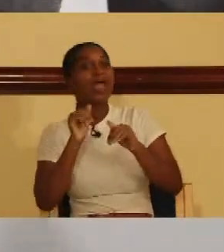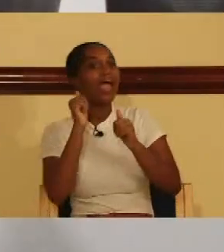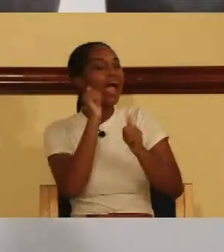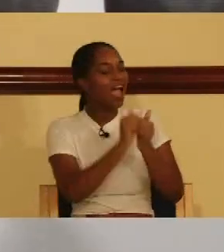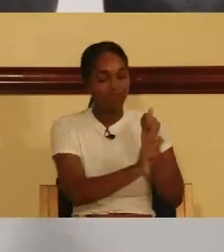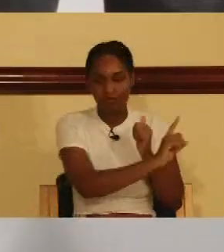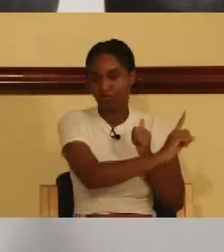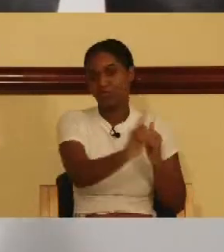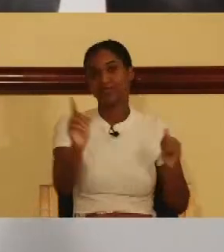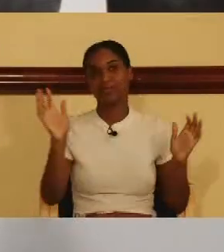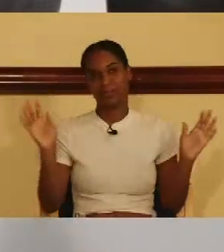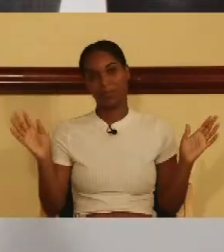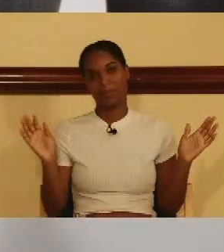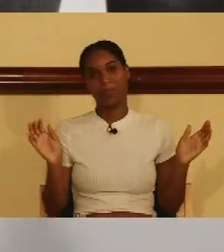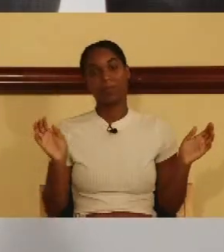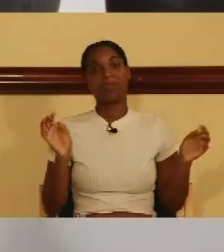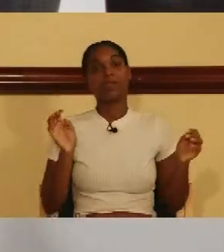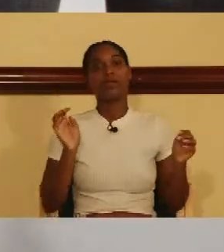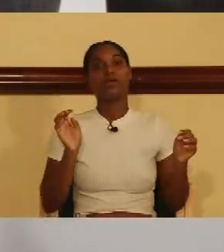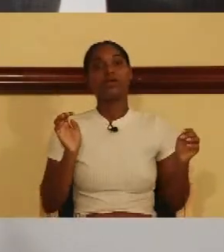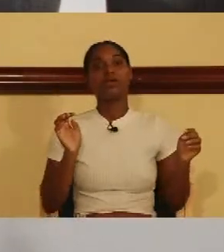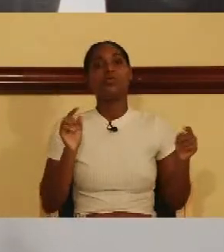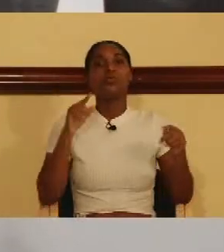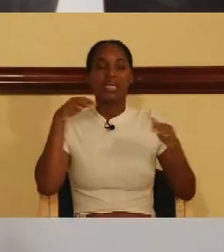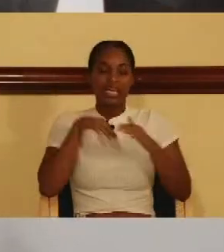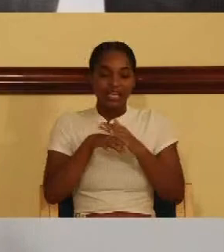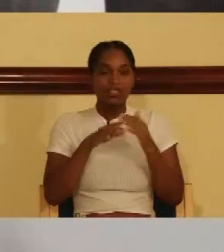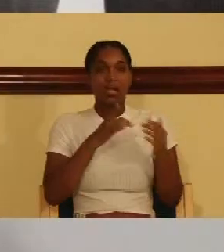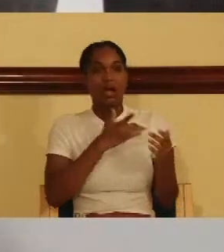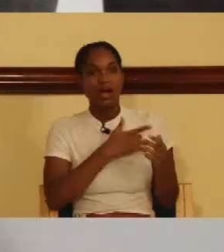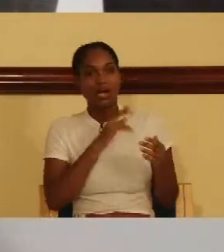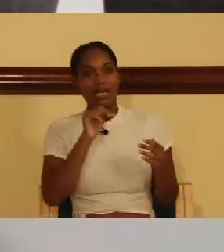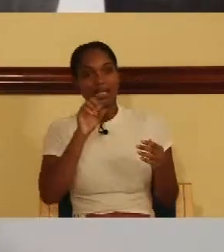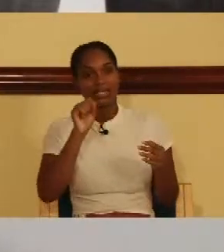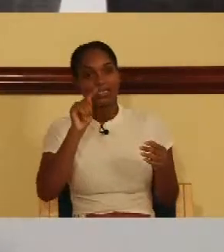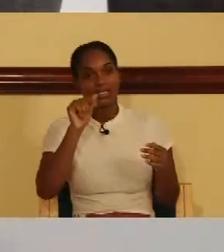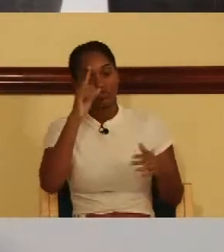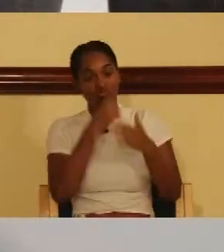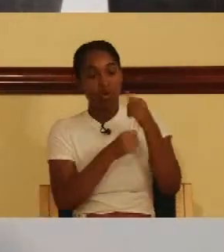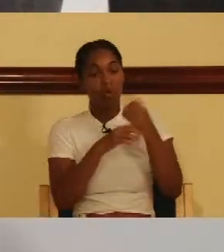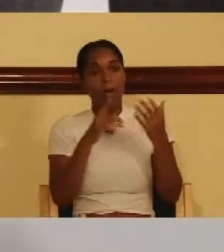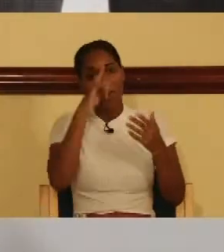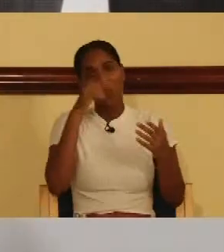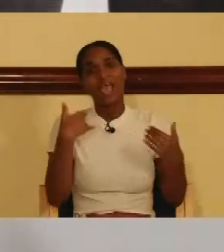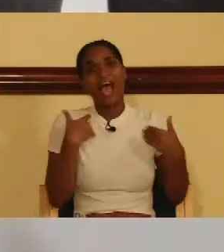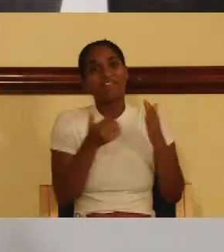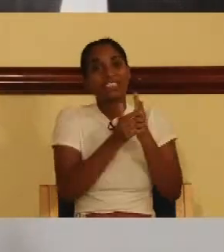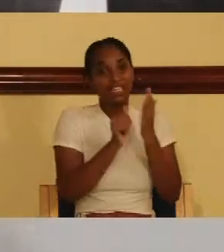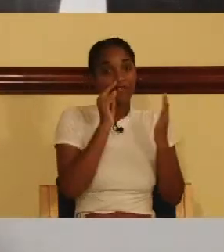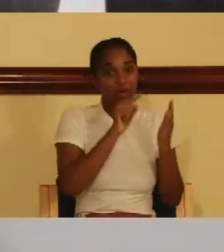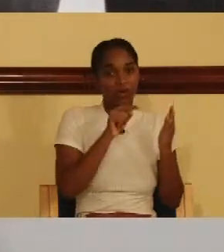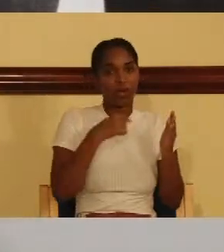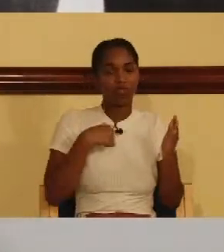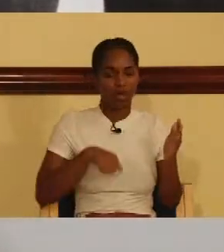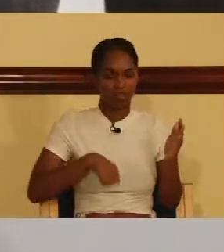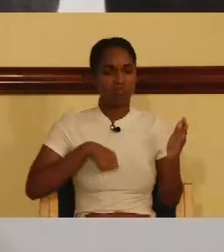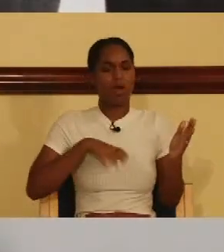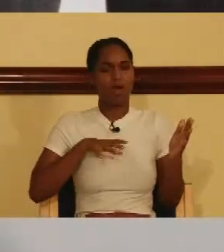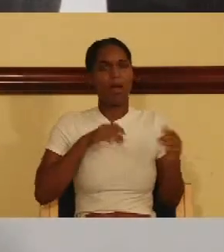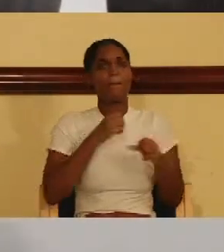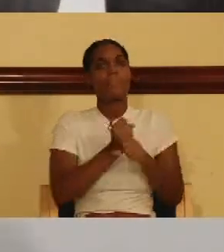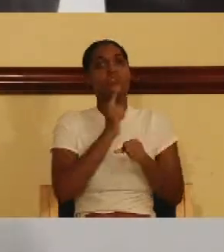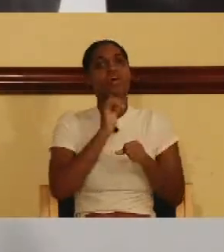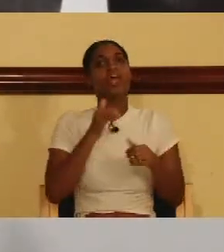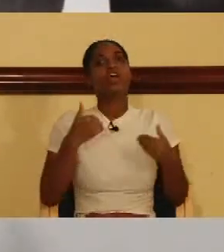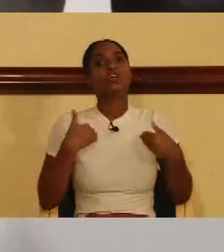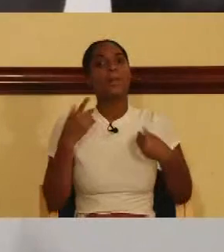everybody, to come into the Heart NHTA Trust, because we have a skill for you. And we take pride in ensuring that our